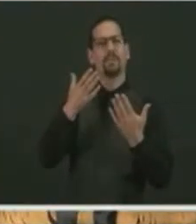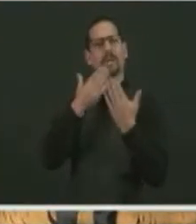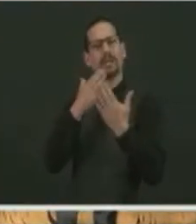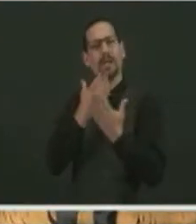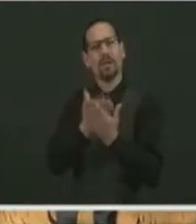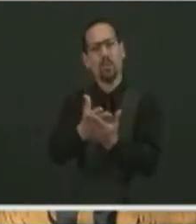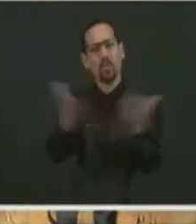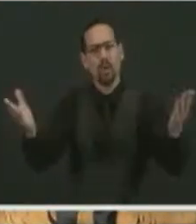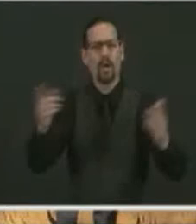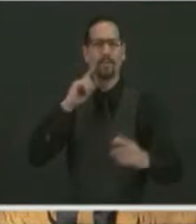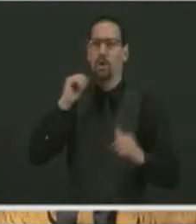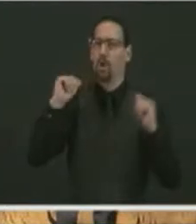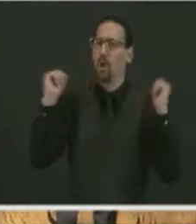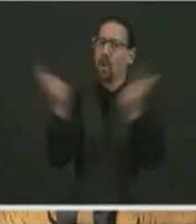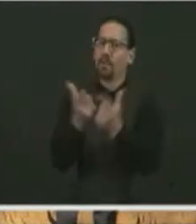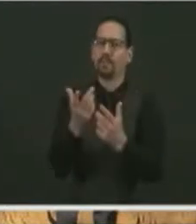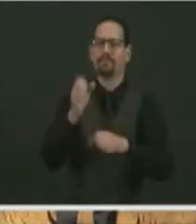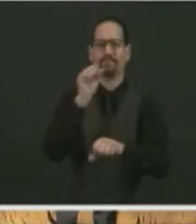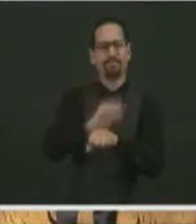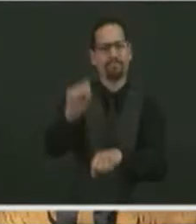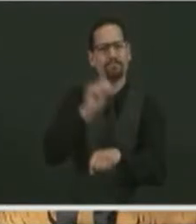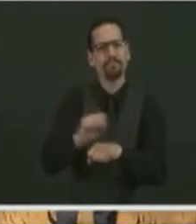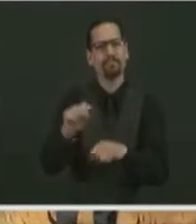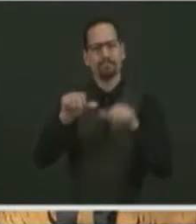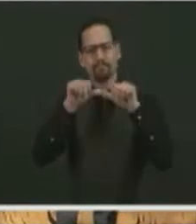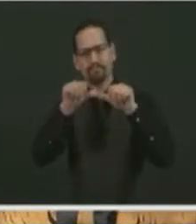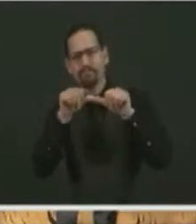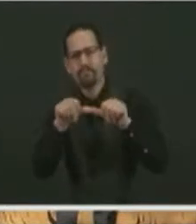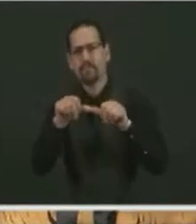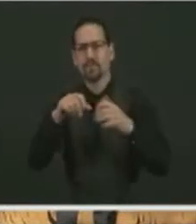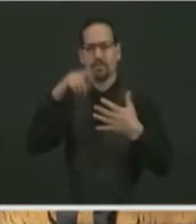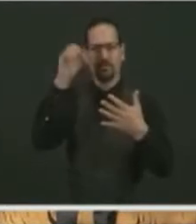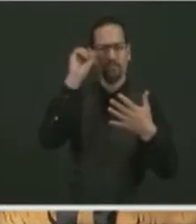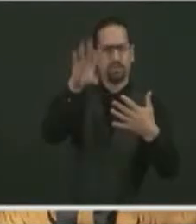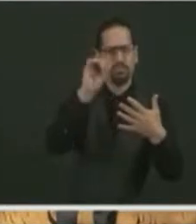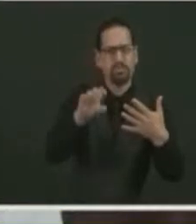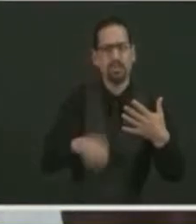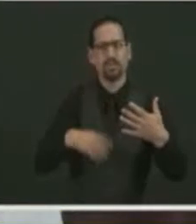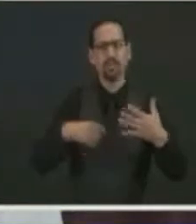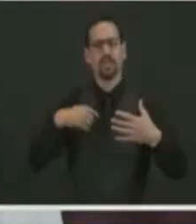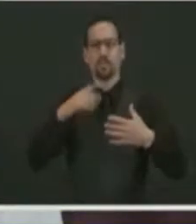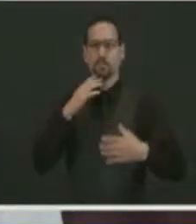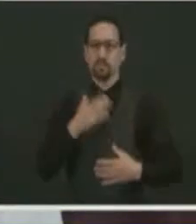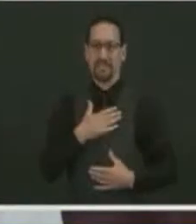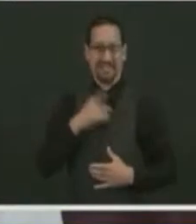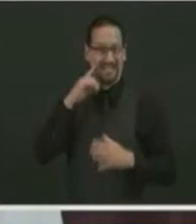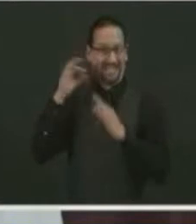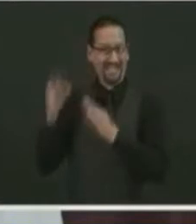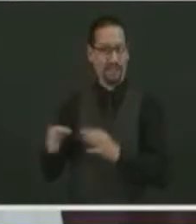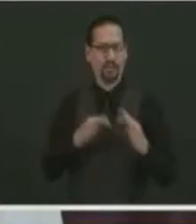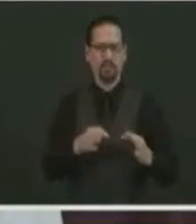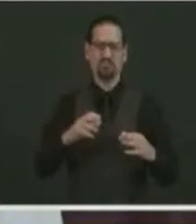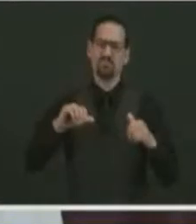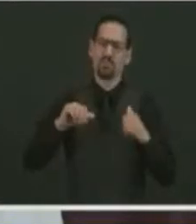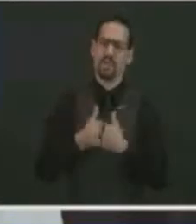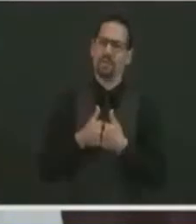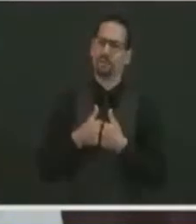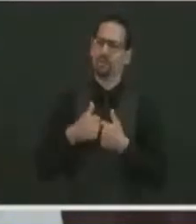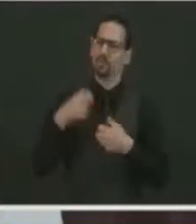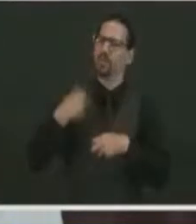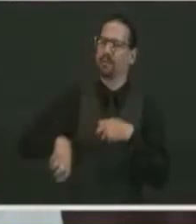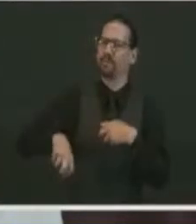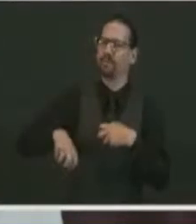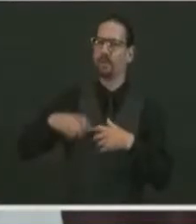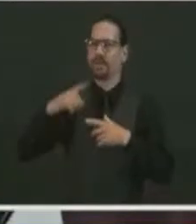tough decisions. I've said so many times, every decision I've made has been difficult, and I almost never have good options. It's bad option